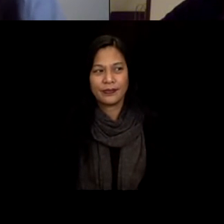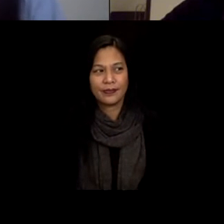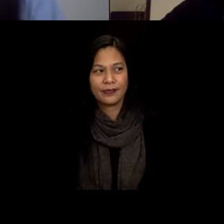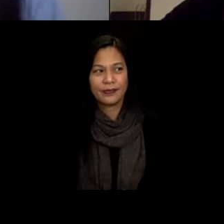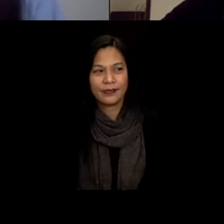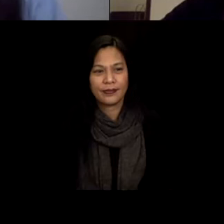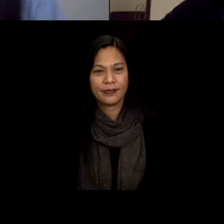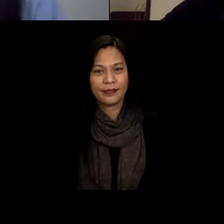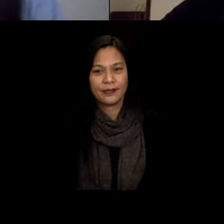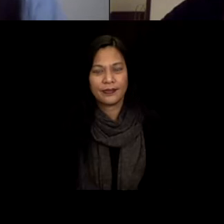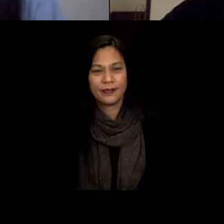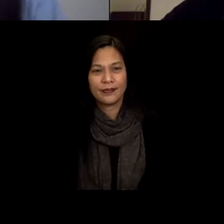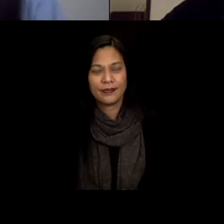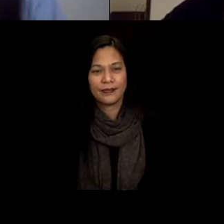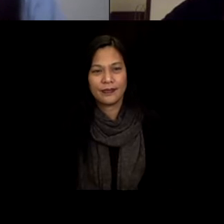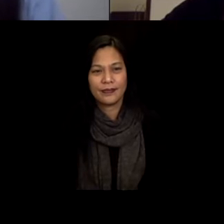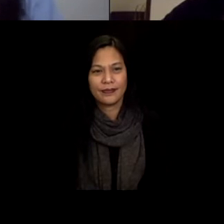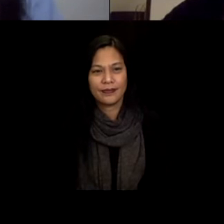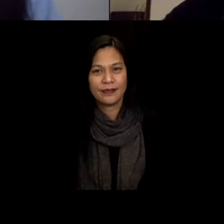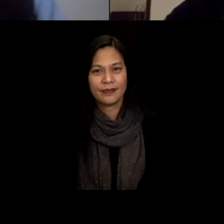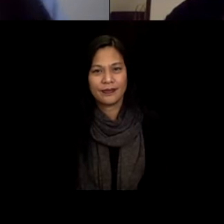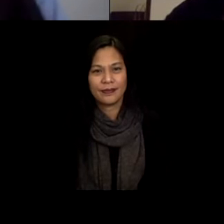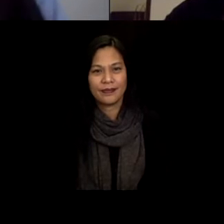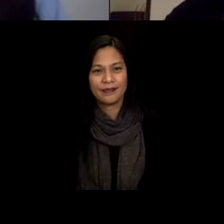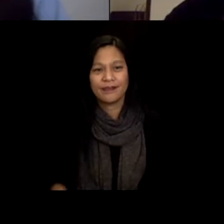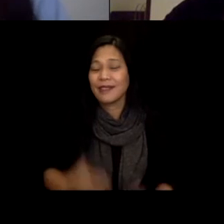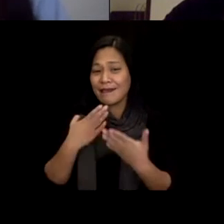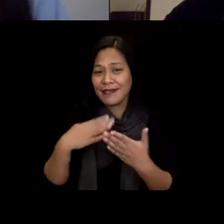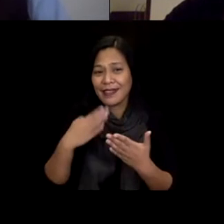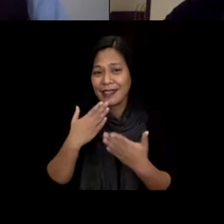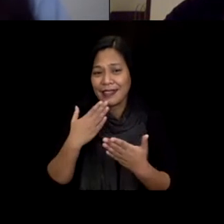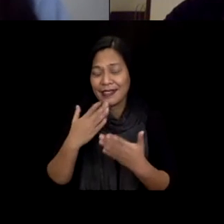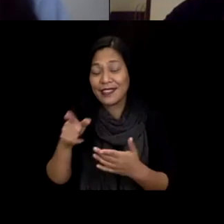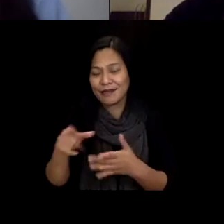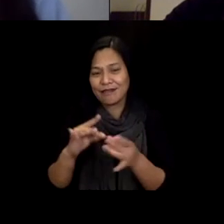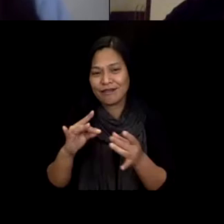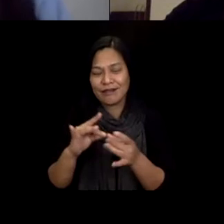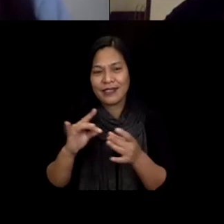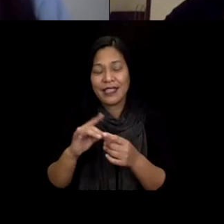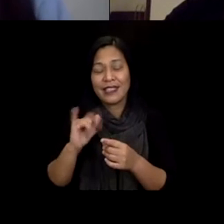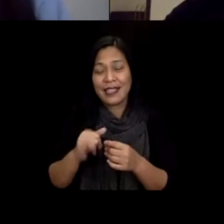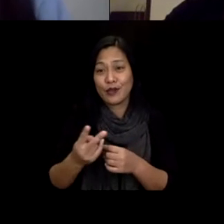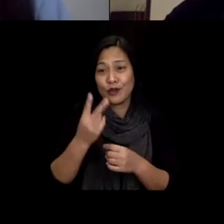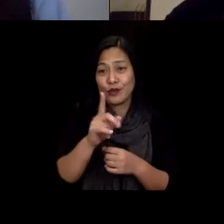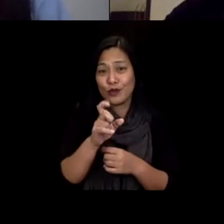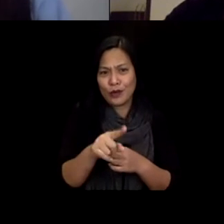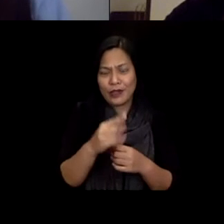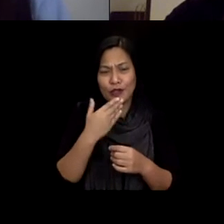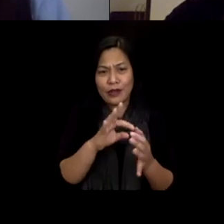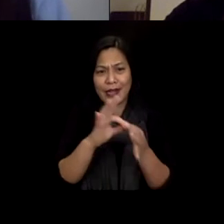Thanks, Darian. That's such a great dovetailing of the two questions.